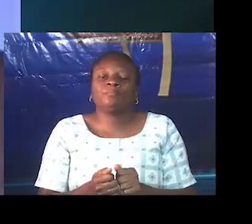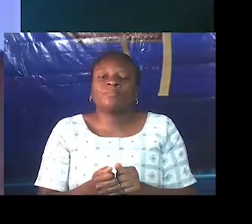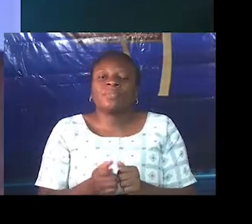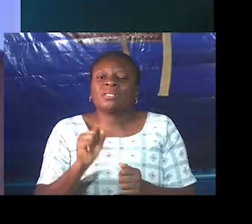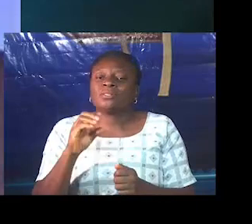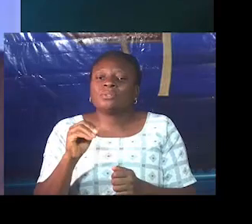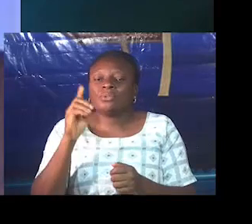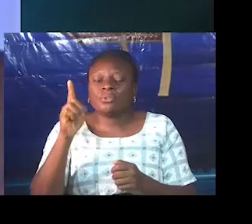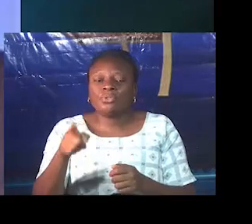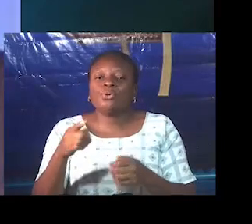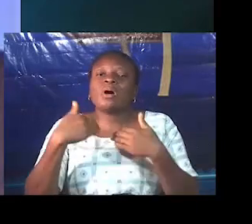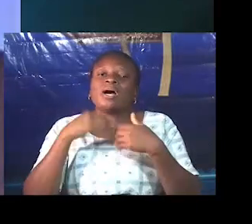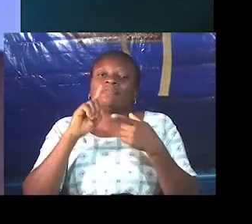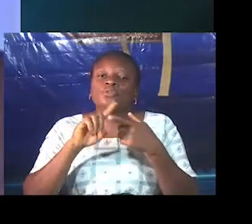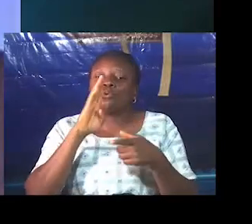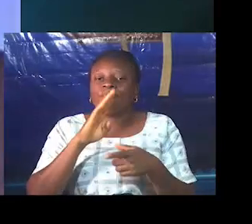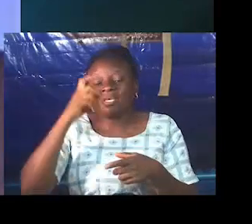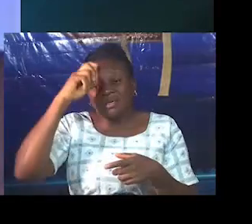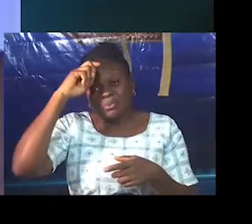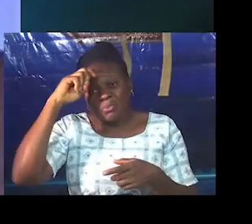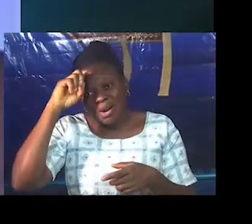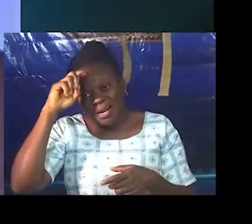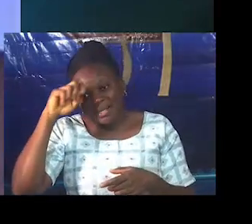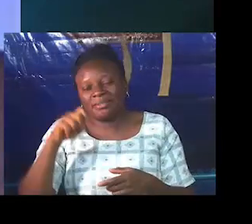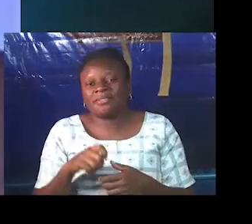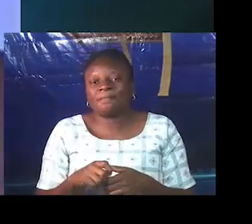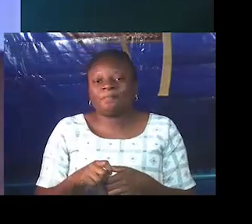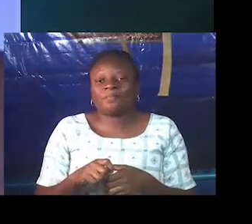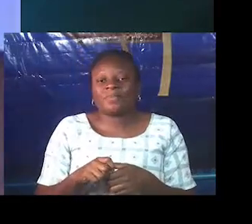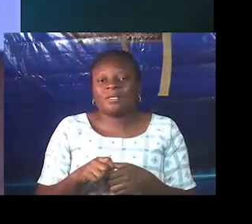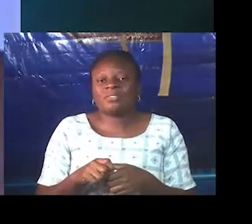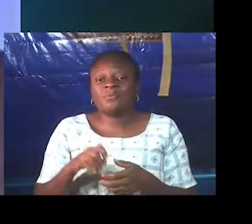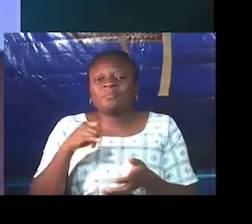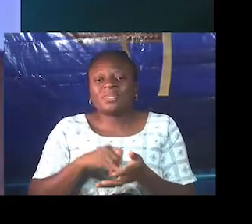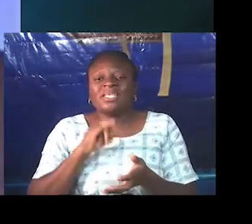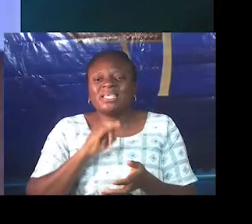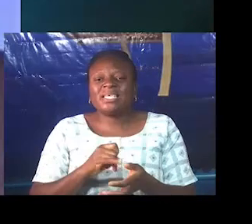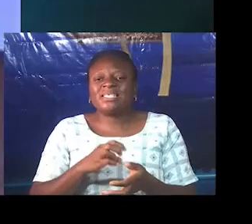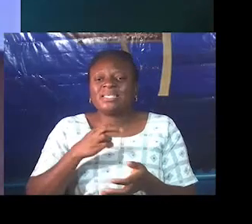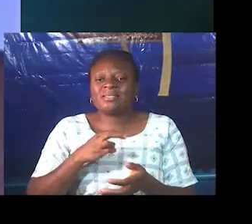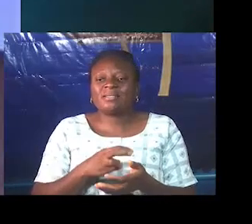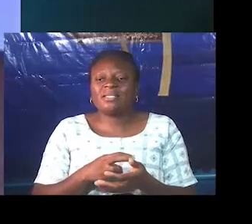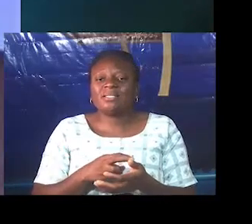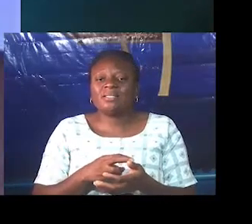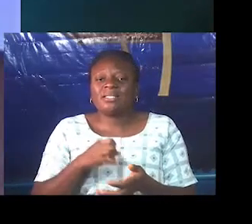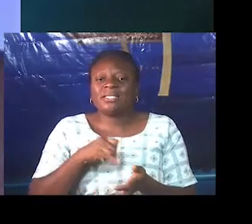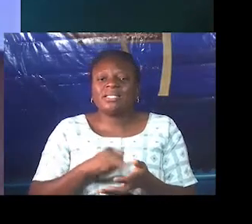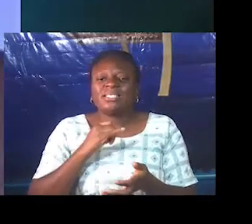pursuing a girl that is yet to be married is wicked, is callous. His mind is not thinking straight. And when